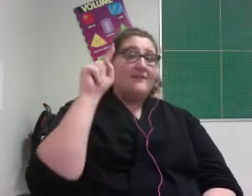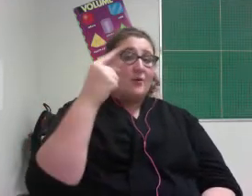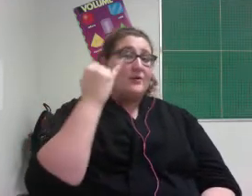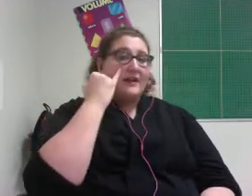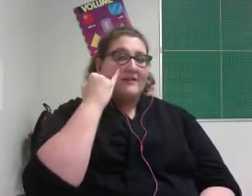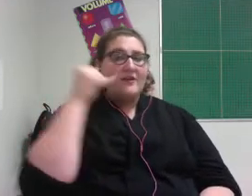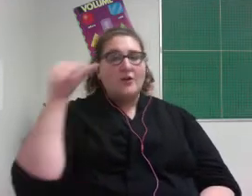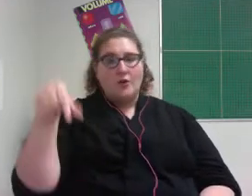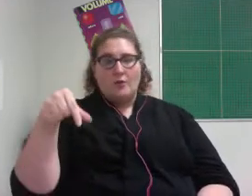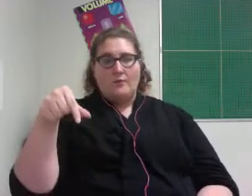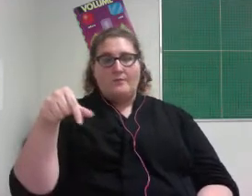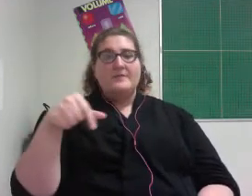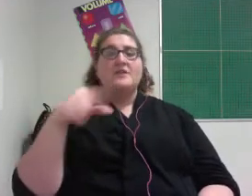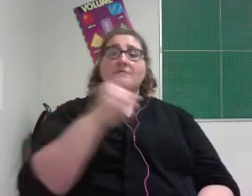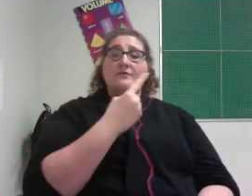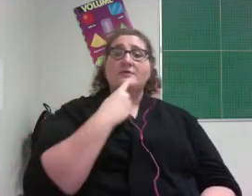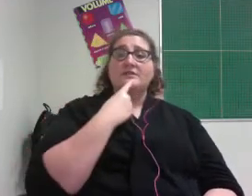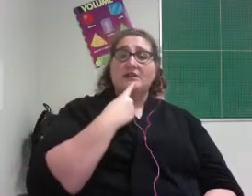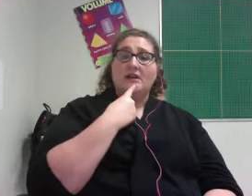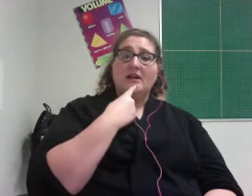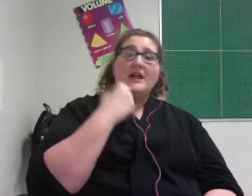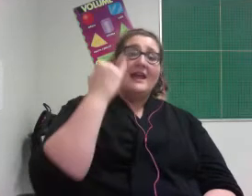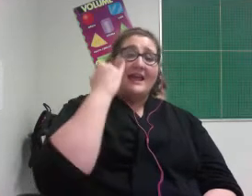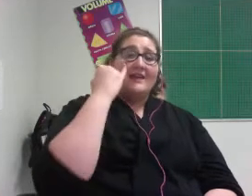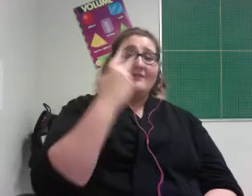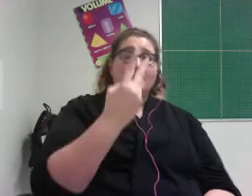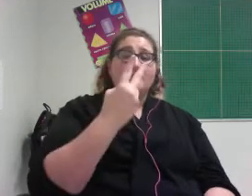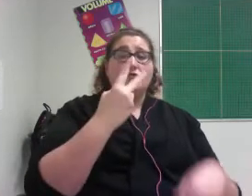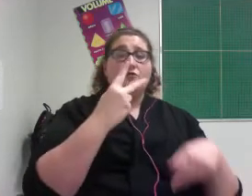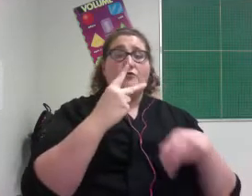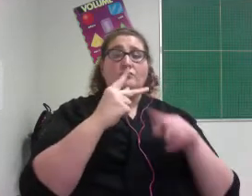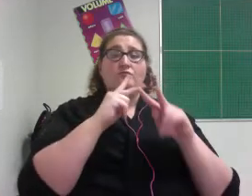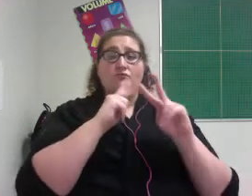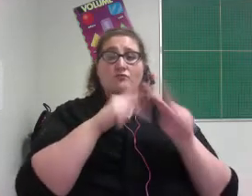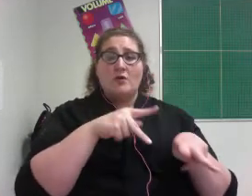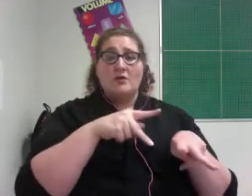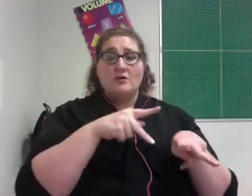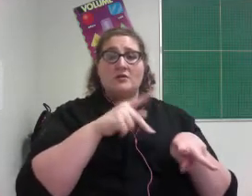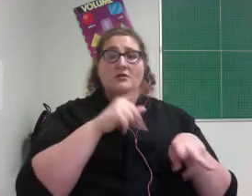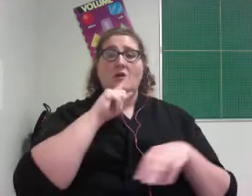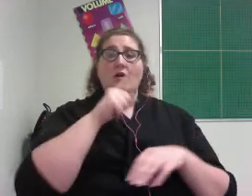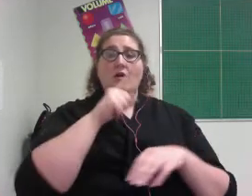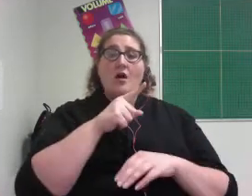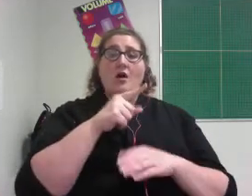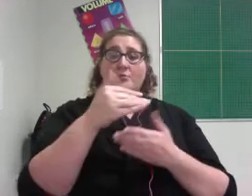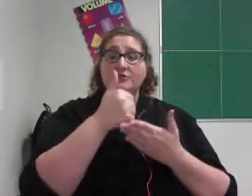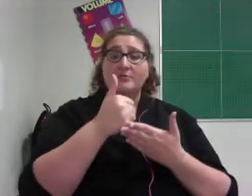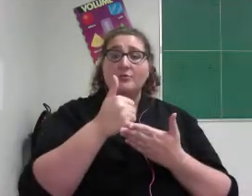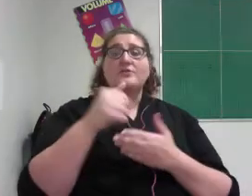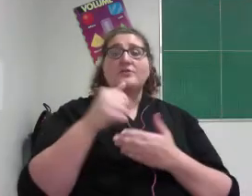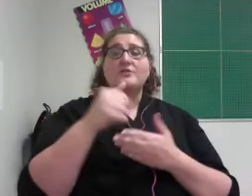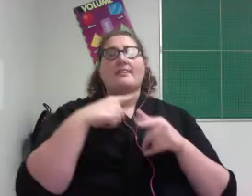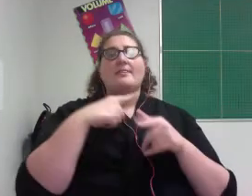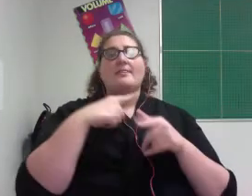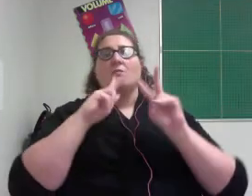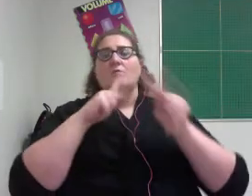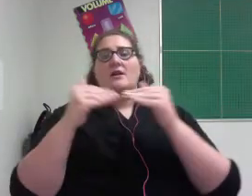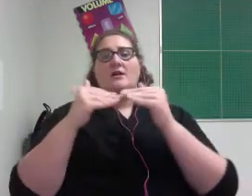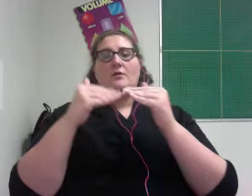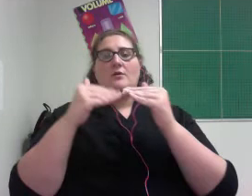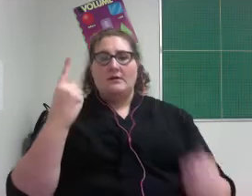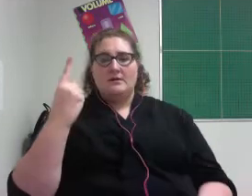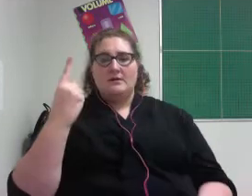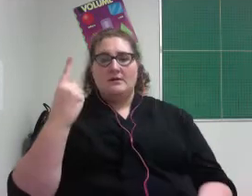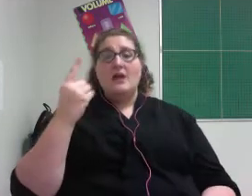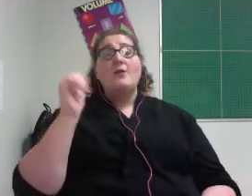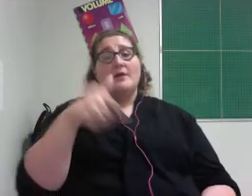are reciprocals, then their product is 1. And now we can flip-flop this and write the converse and say if the product of